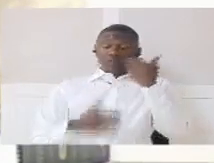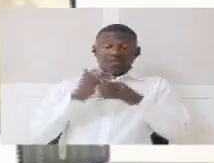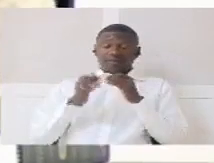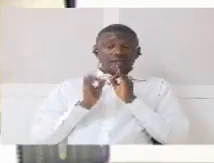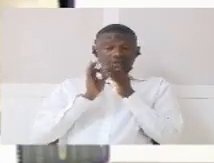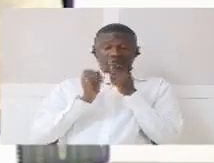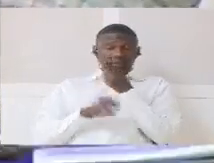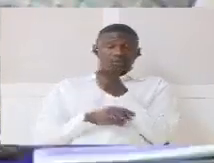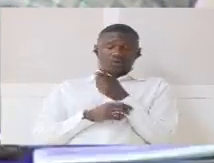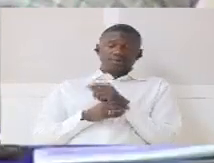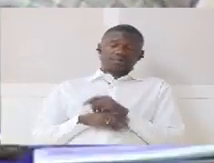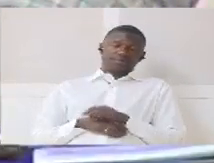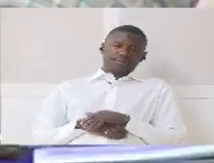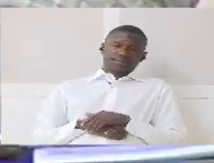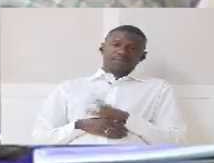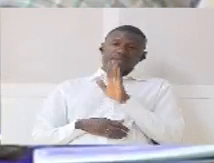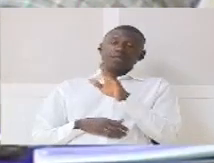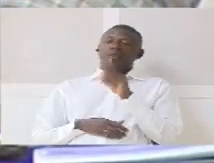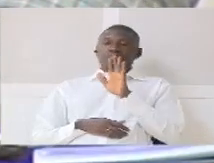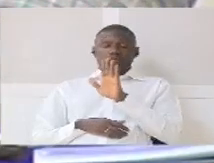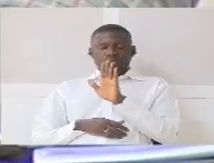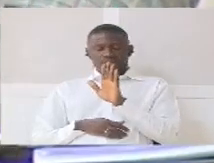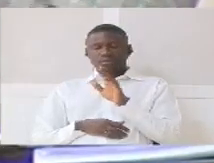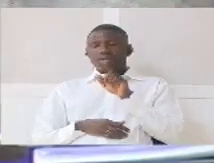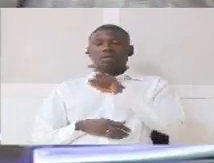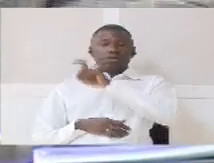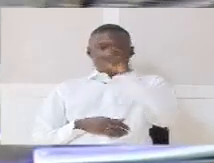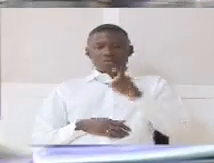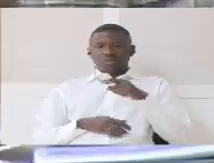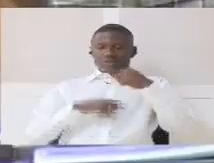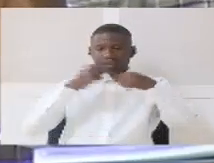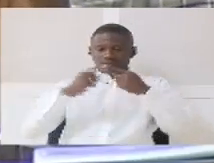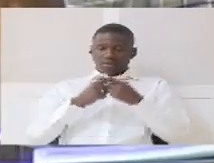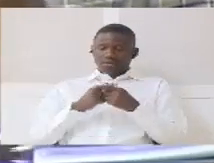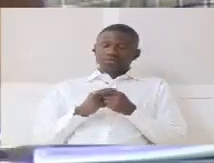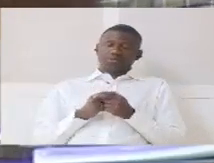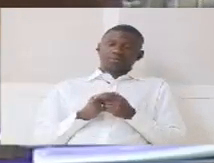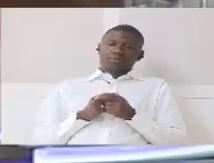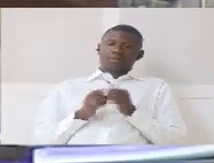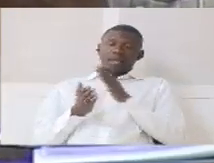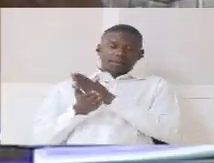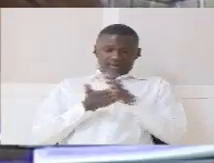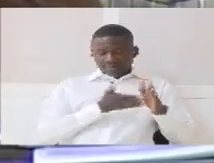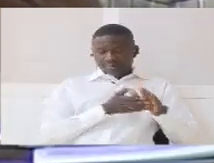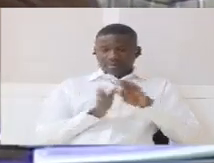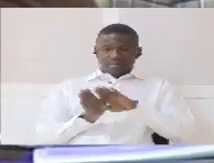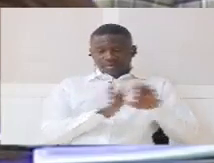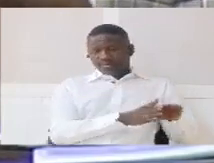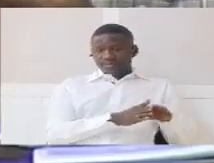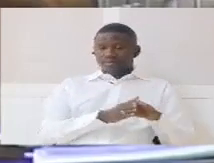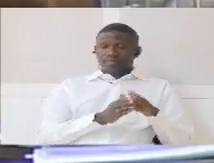No, the question is in Inkaro Mumenti. Apart from revoking his